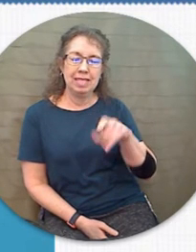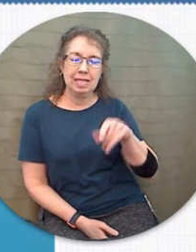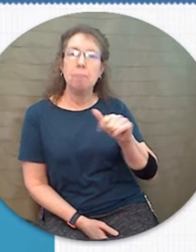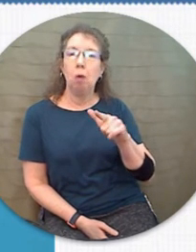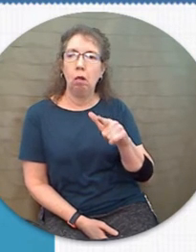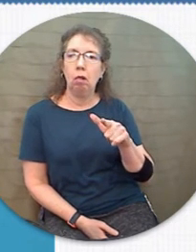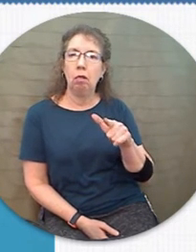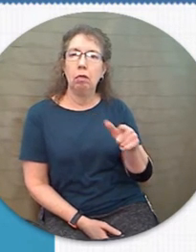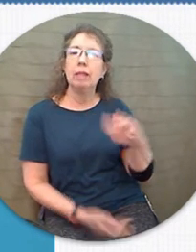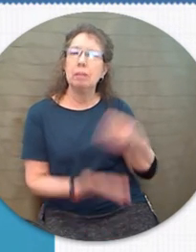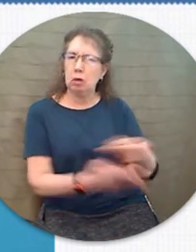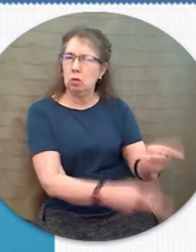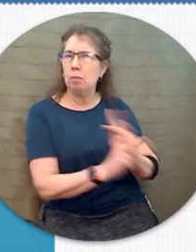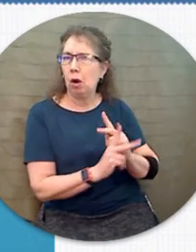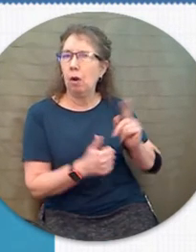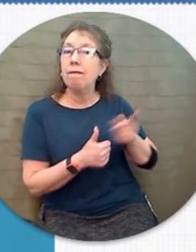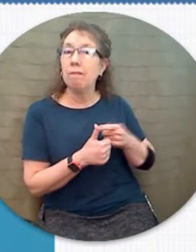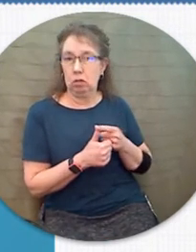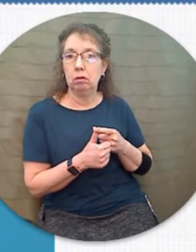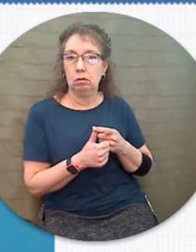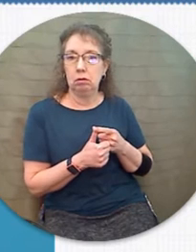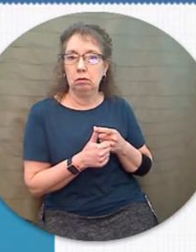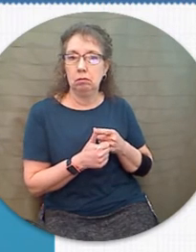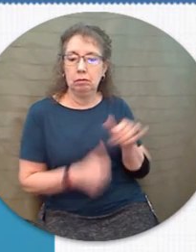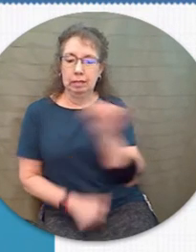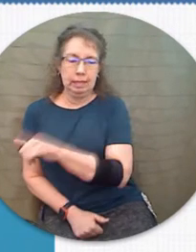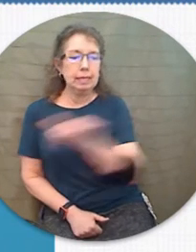And that's the same for both options.